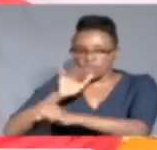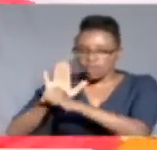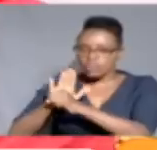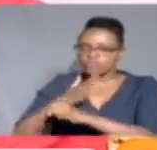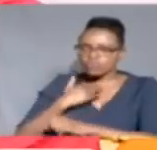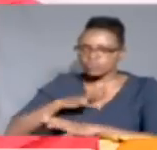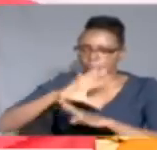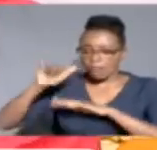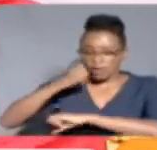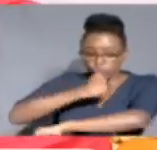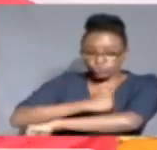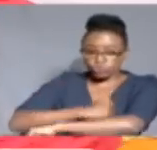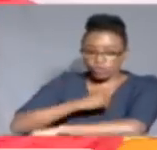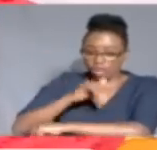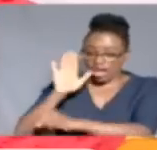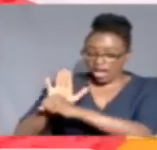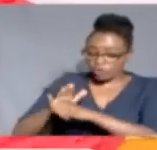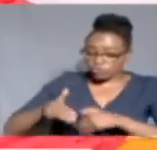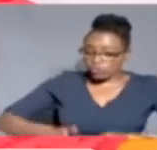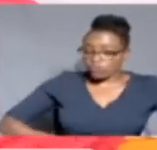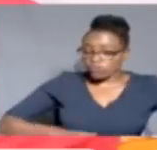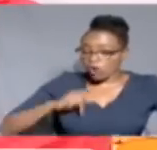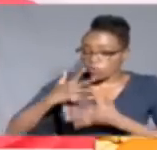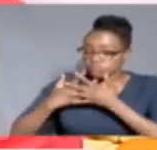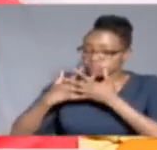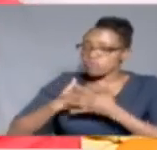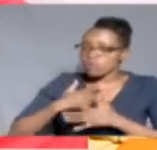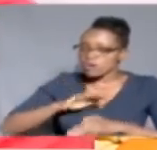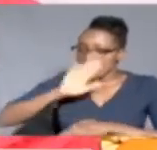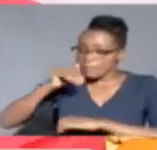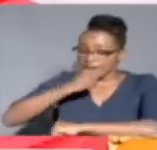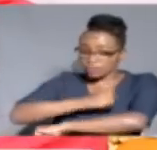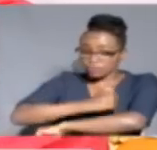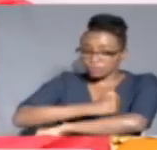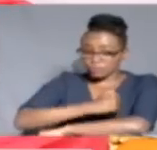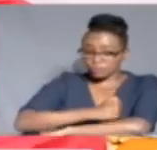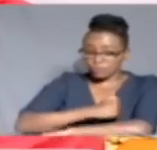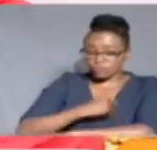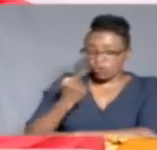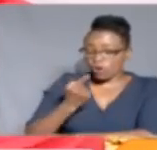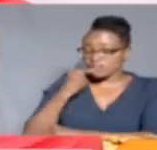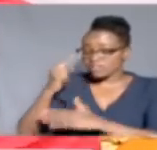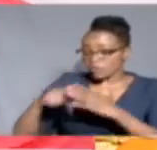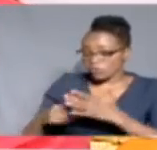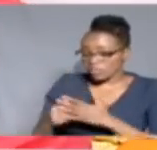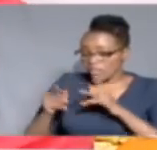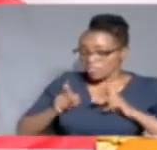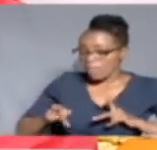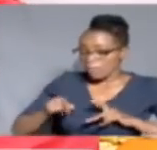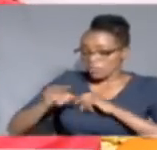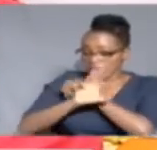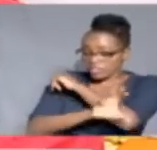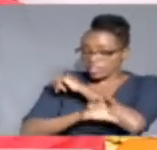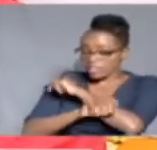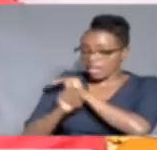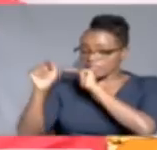go back to school. Majority of the youth who are in prison want to go back to school. All I'll say is that the people of this country should come together and